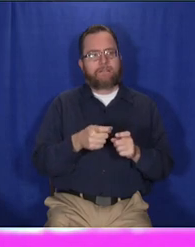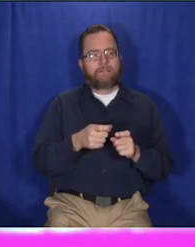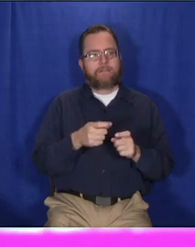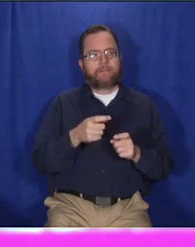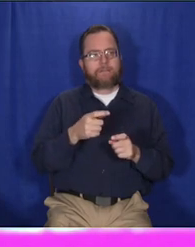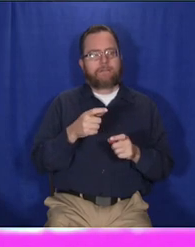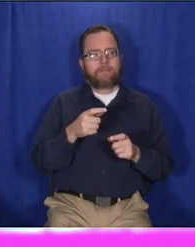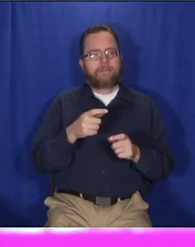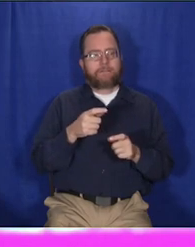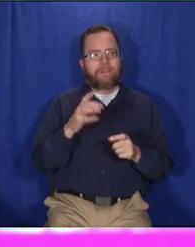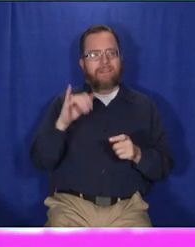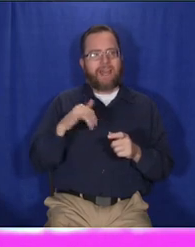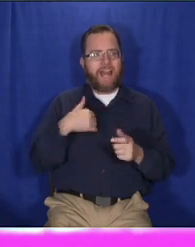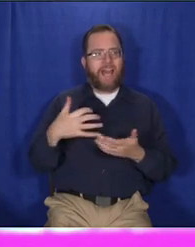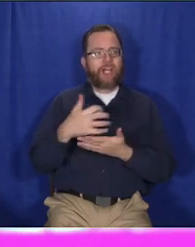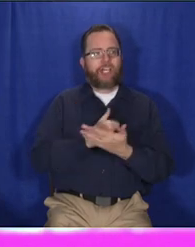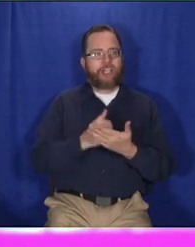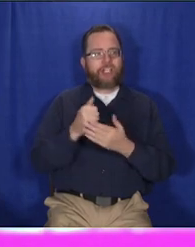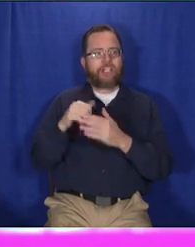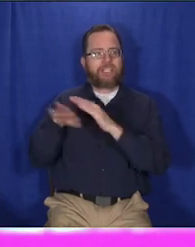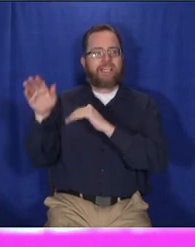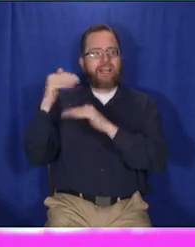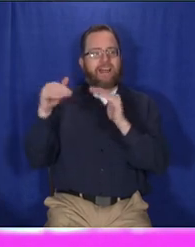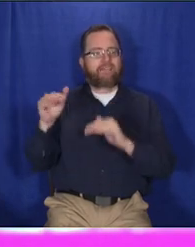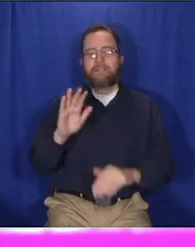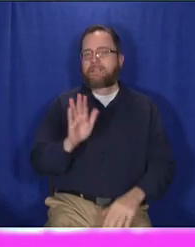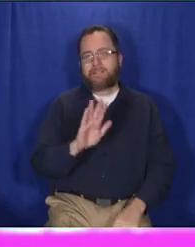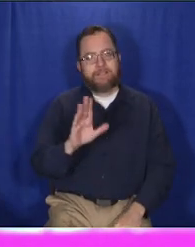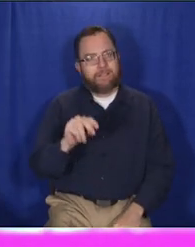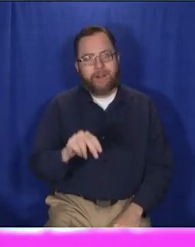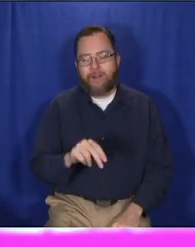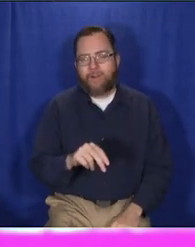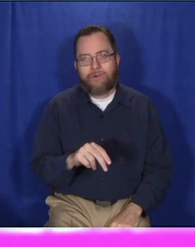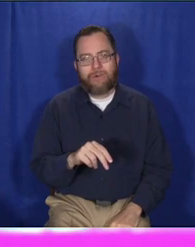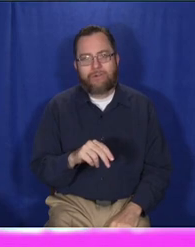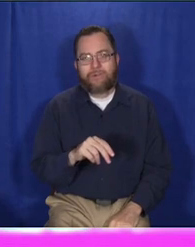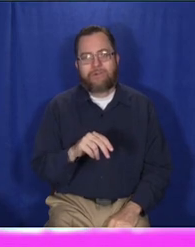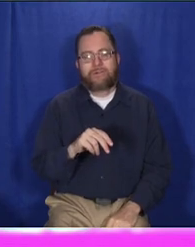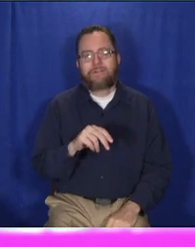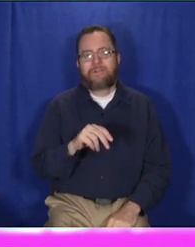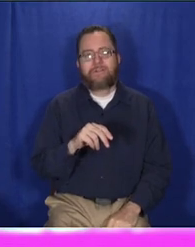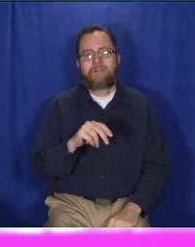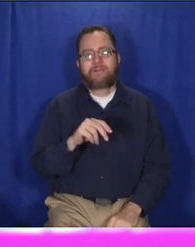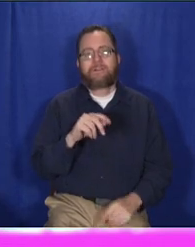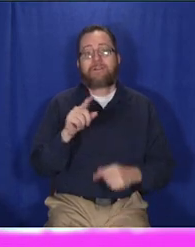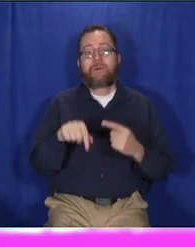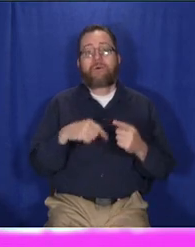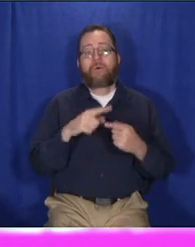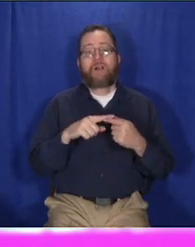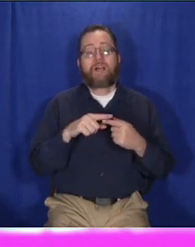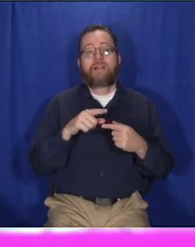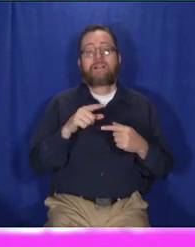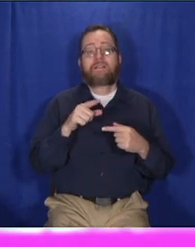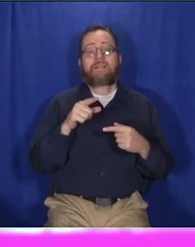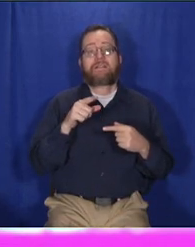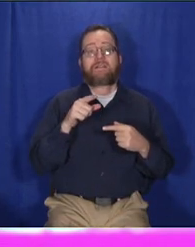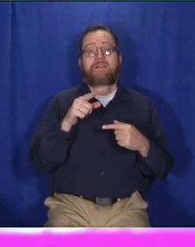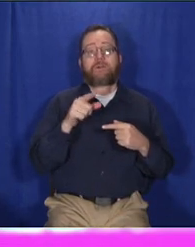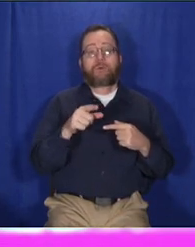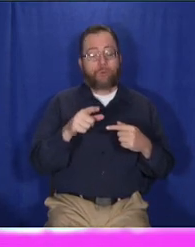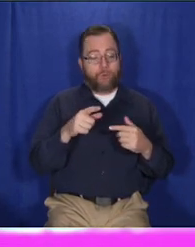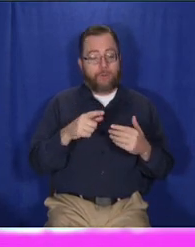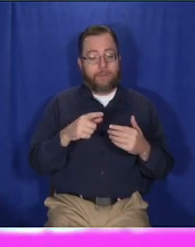Here's why. It's like one of my professors said. He says, prior to being born again, all your good works are like deposits without an